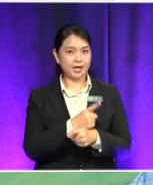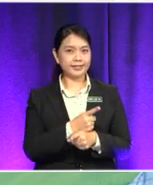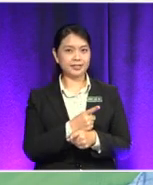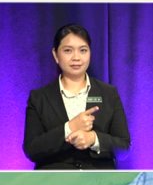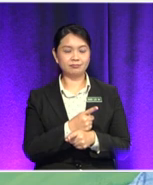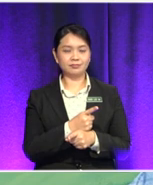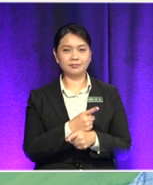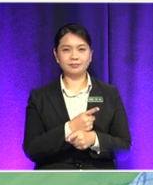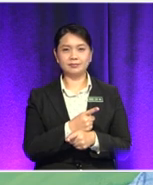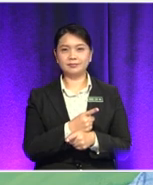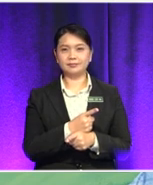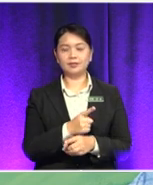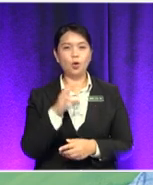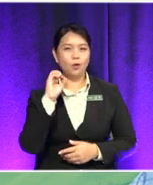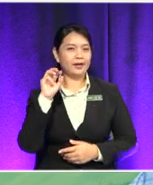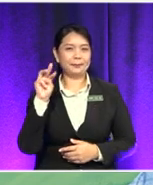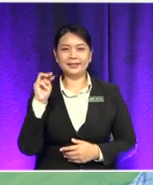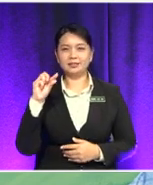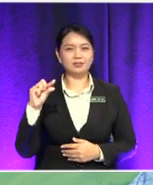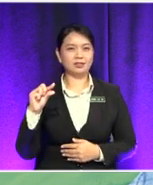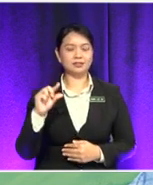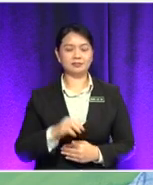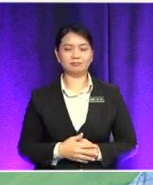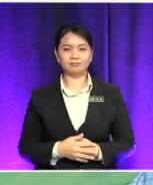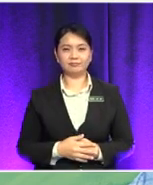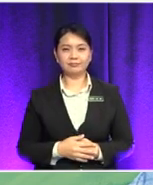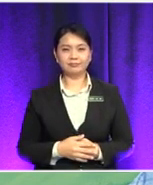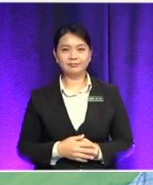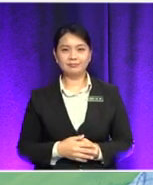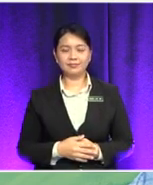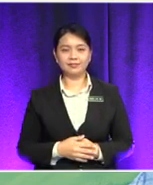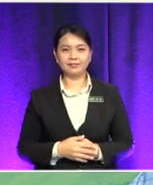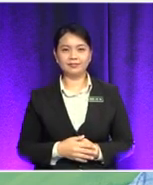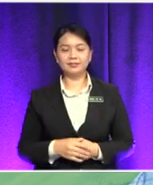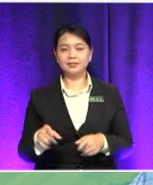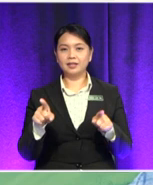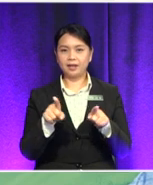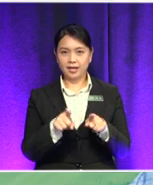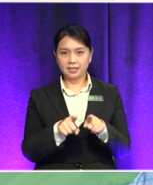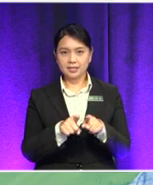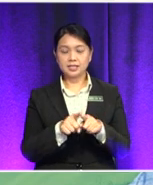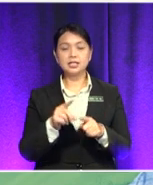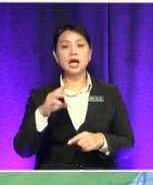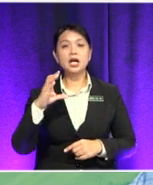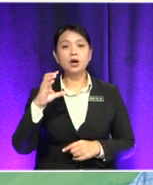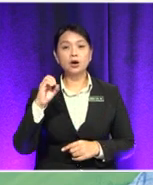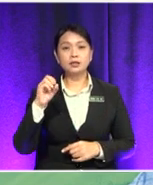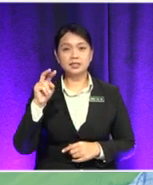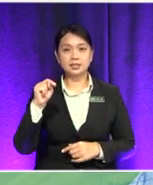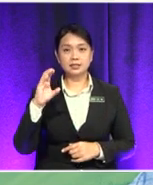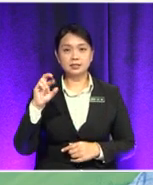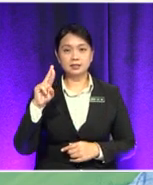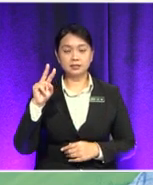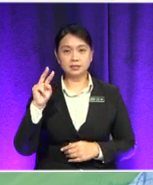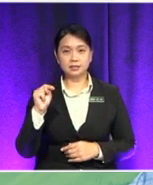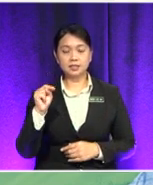my God. Okay, so as a concerned teenager, what do you think can be done about this